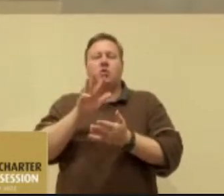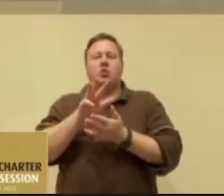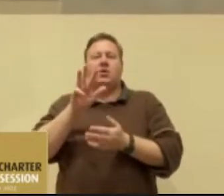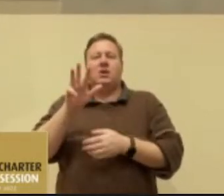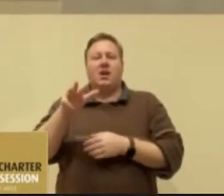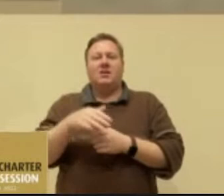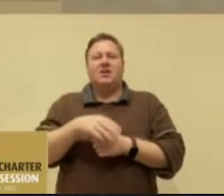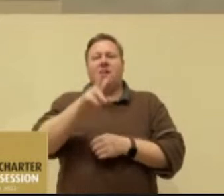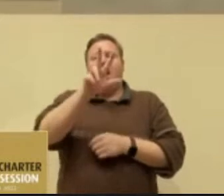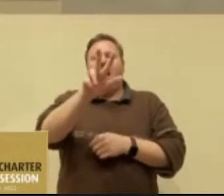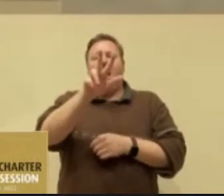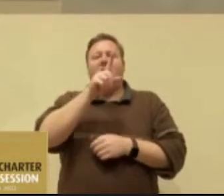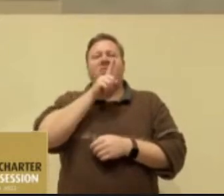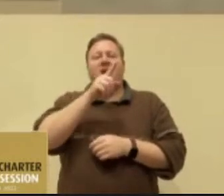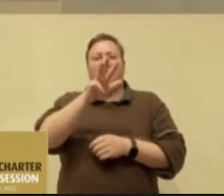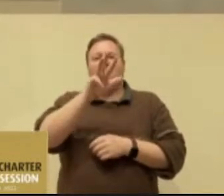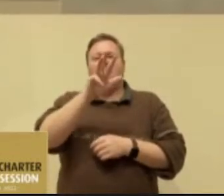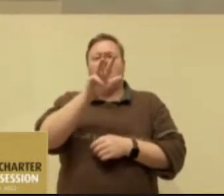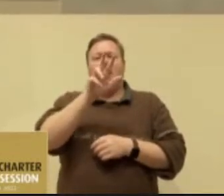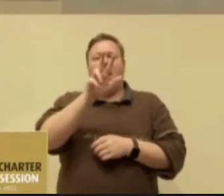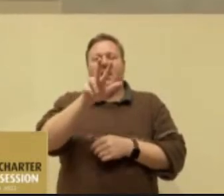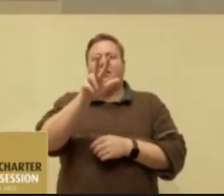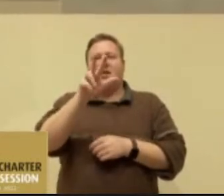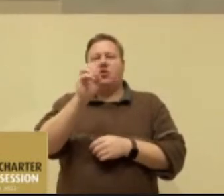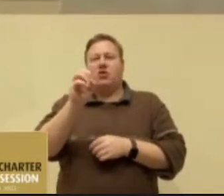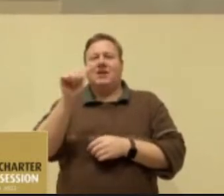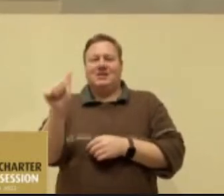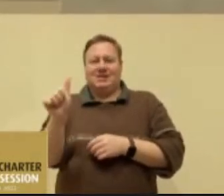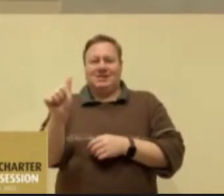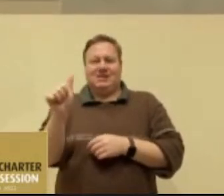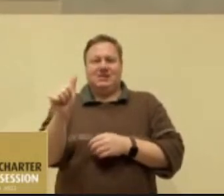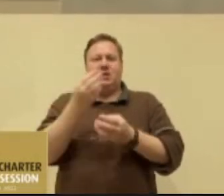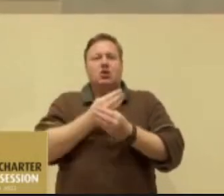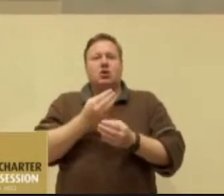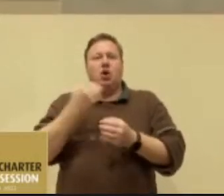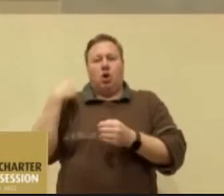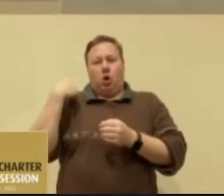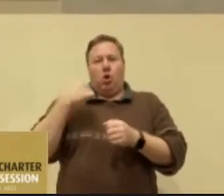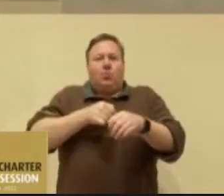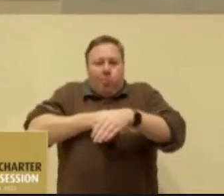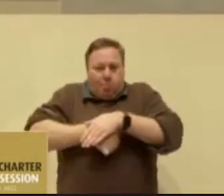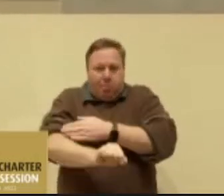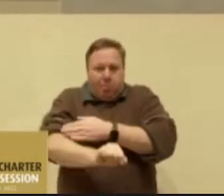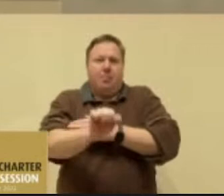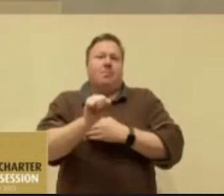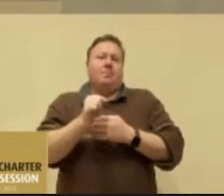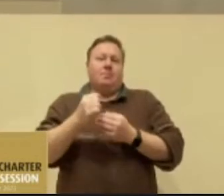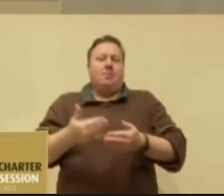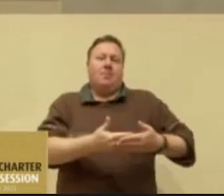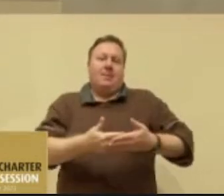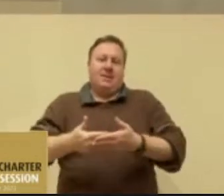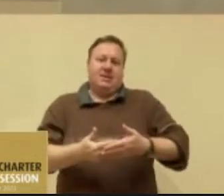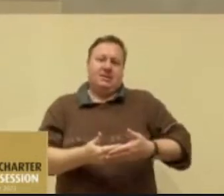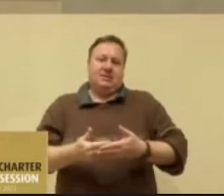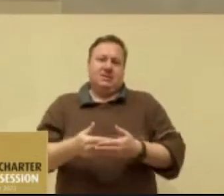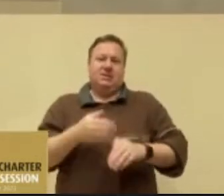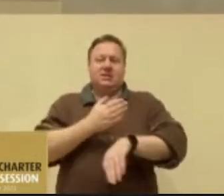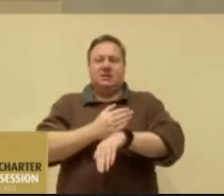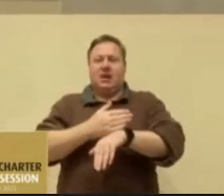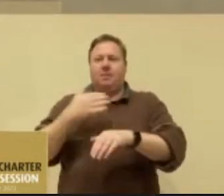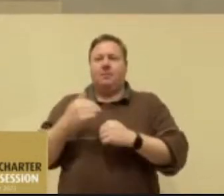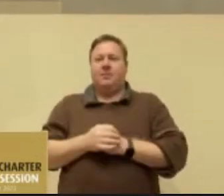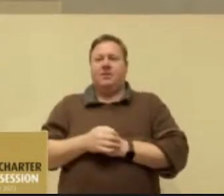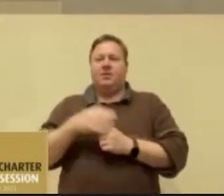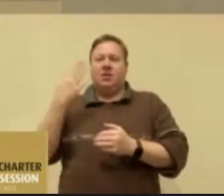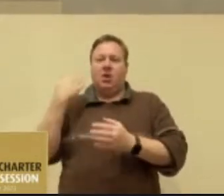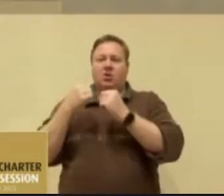8 806 gay learners delivered children or delivered babies during that time they